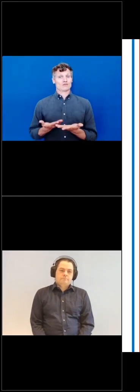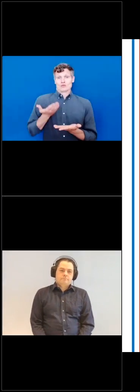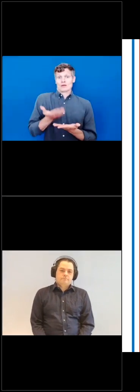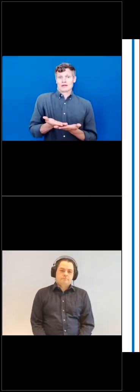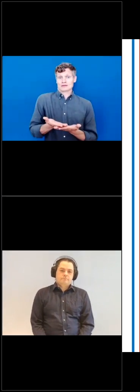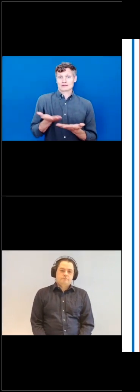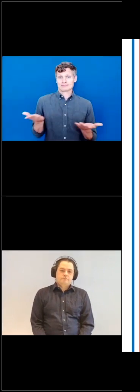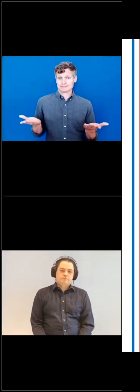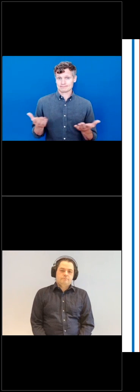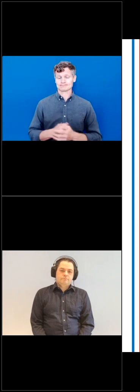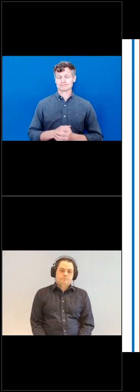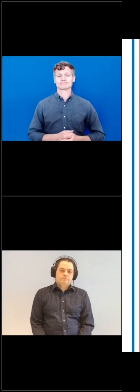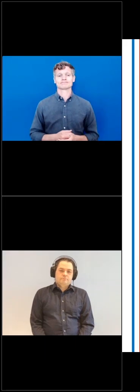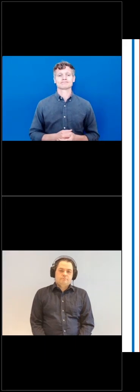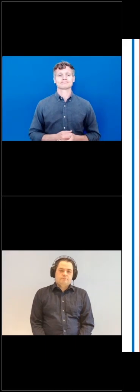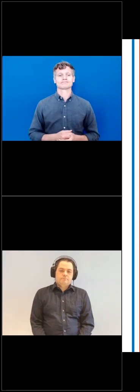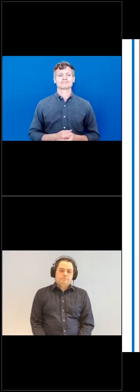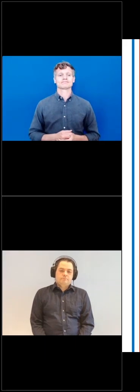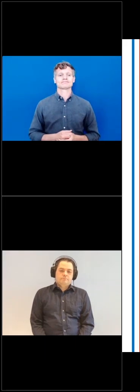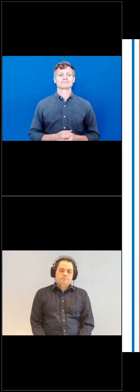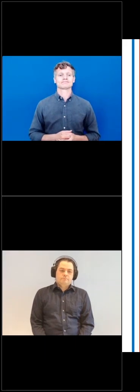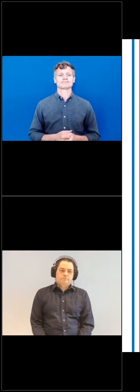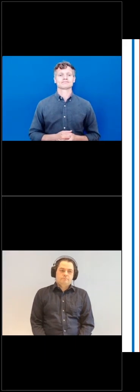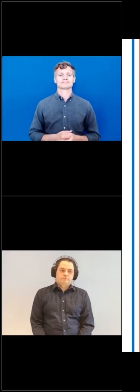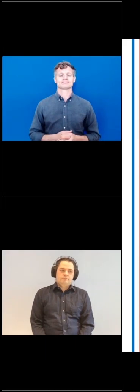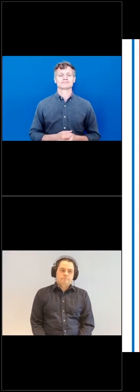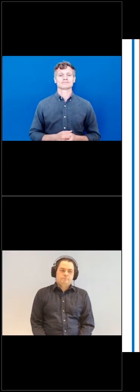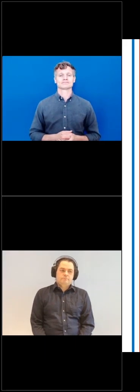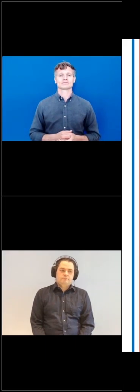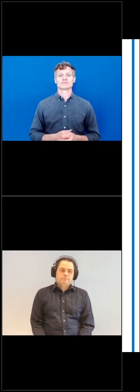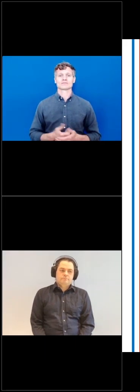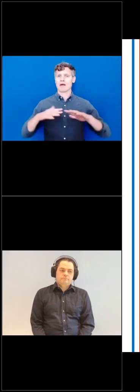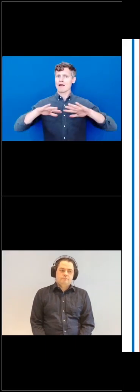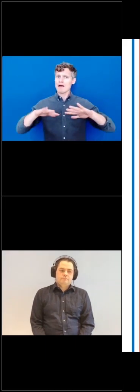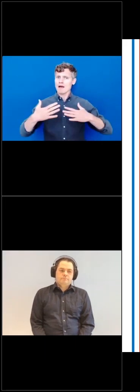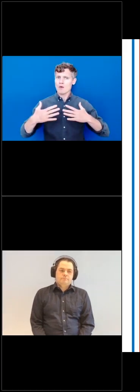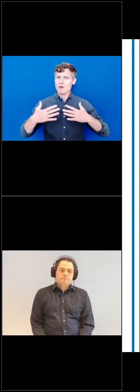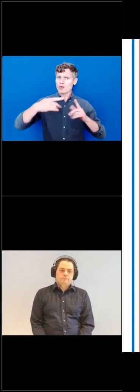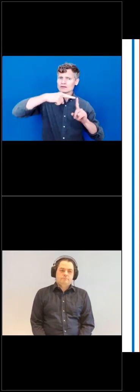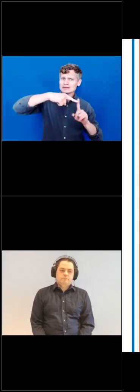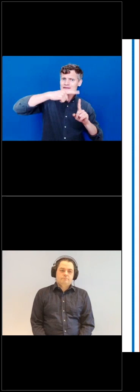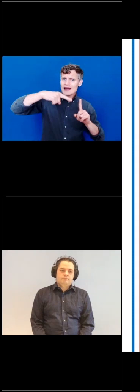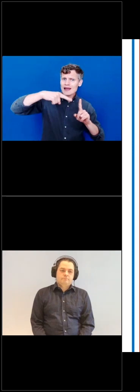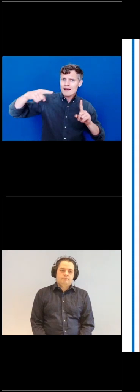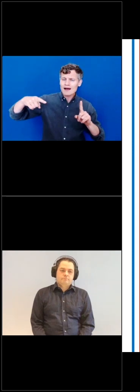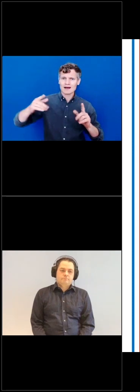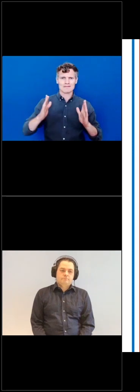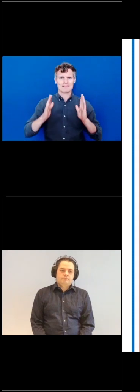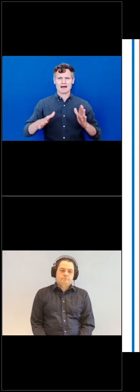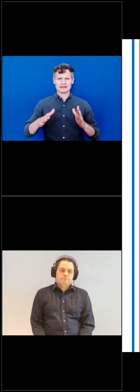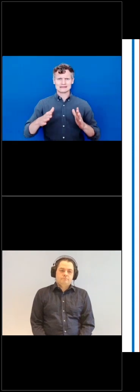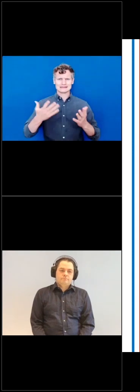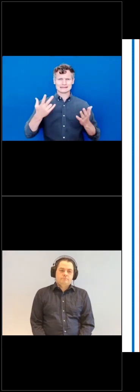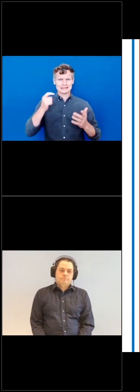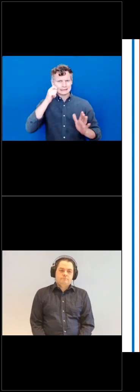you? So it's really about identifying needs and risks of persons with